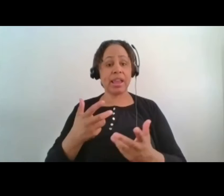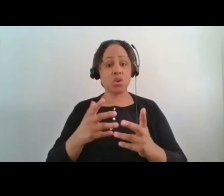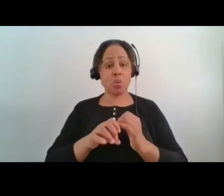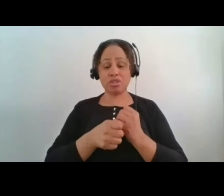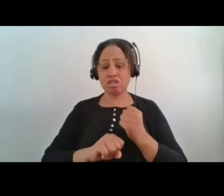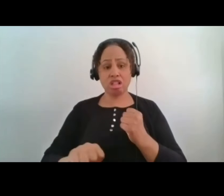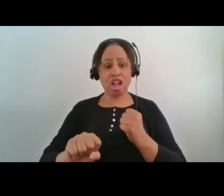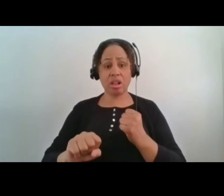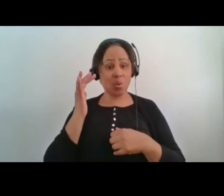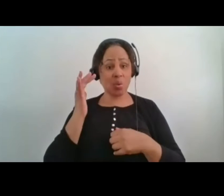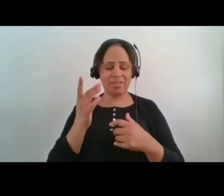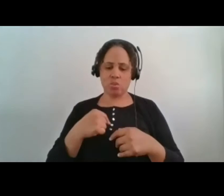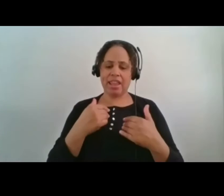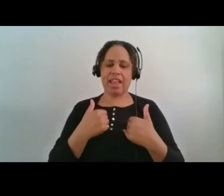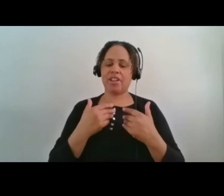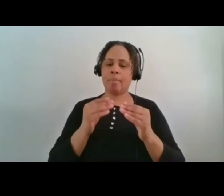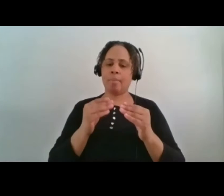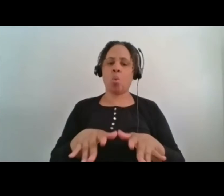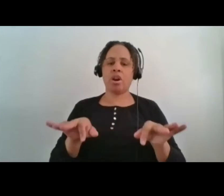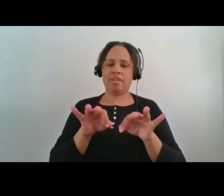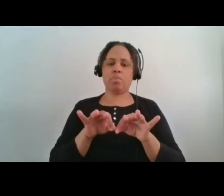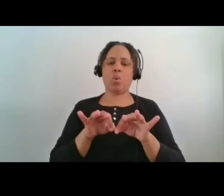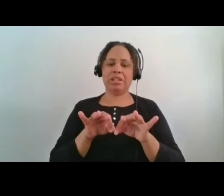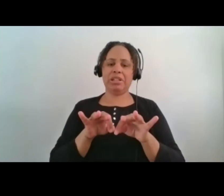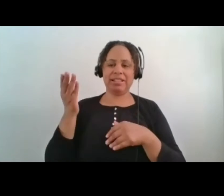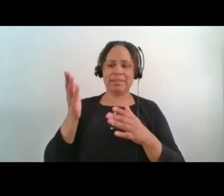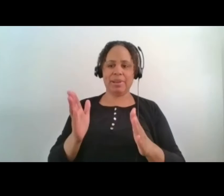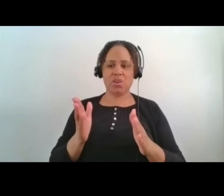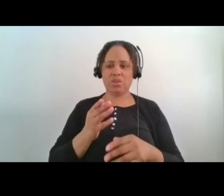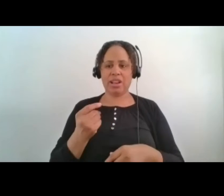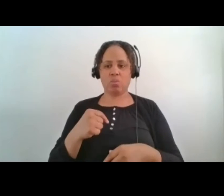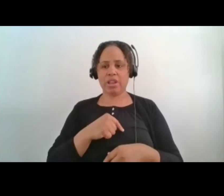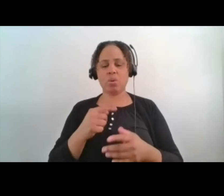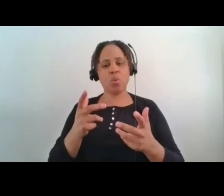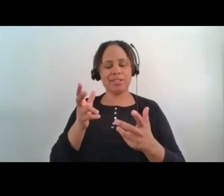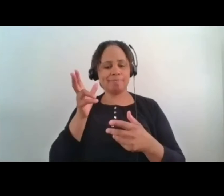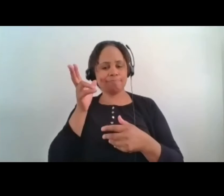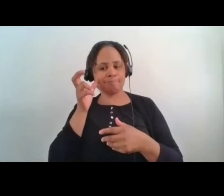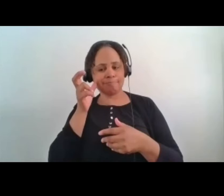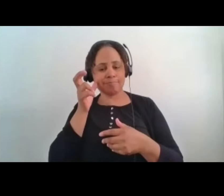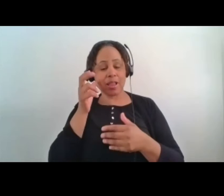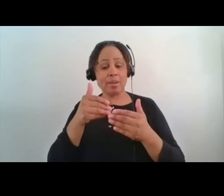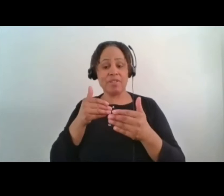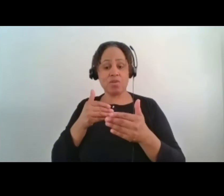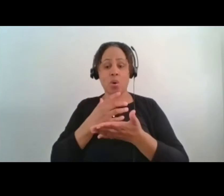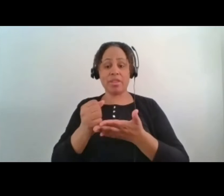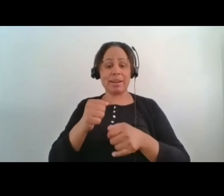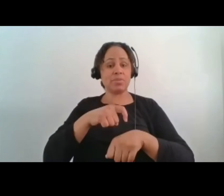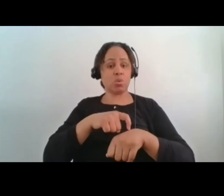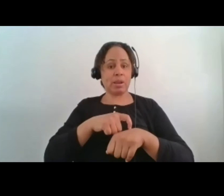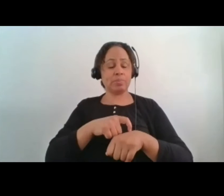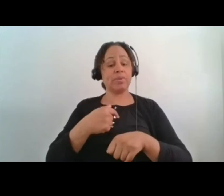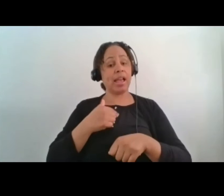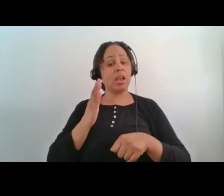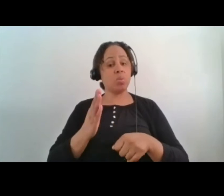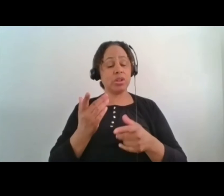speakers and we want them to give their input before the time runs out. So I'll try to be as brief as possible.